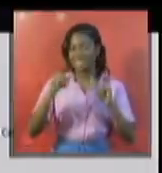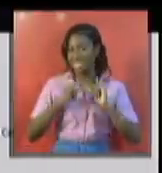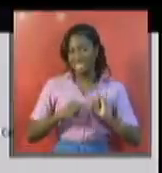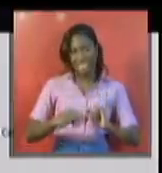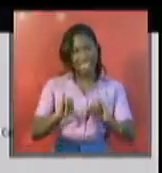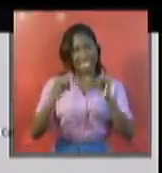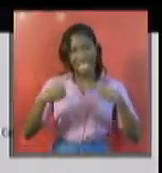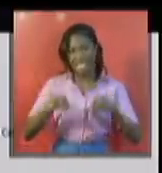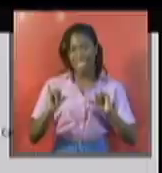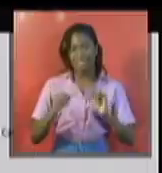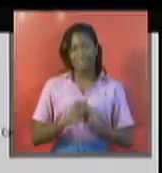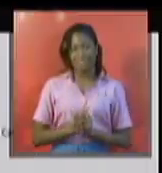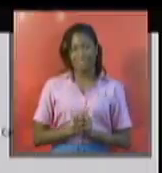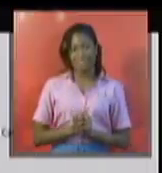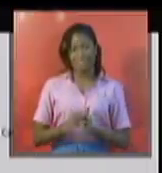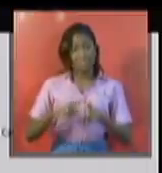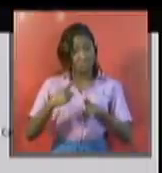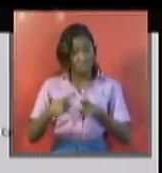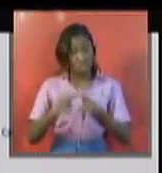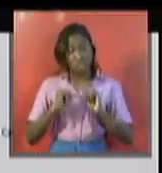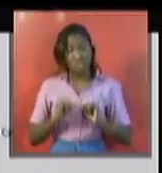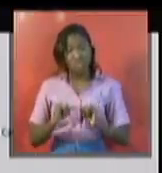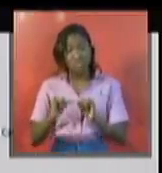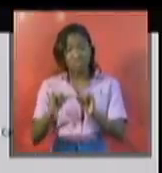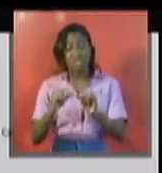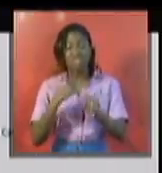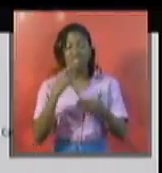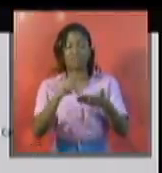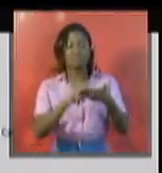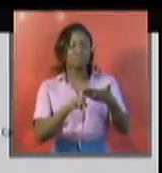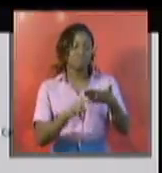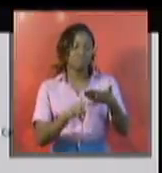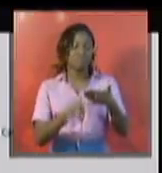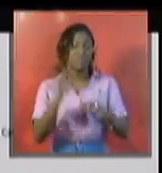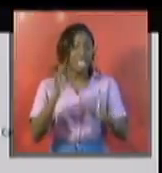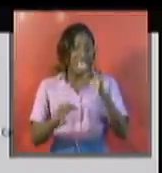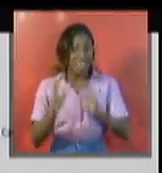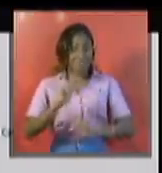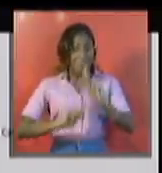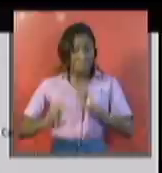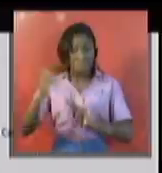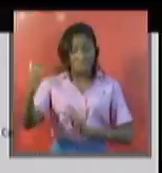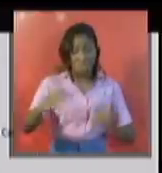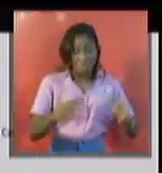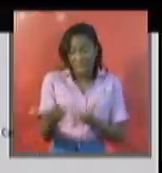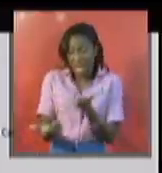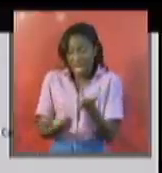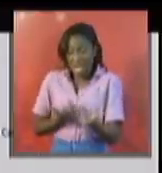She goes on to say, the more we come together, the easier it will